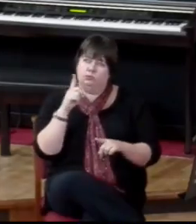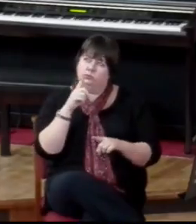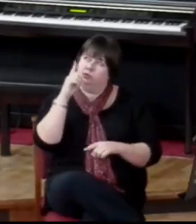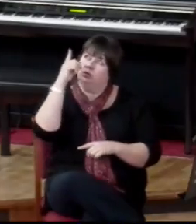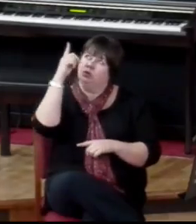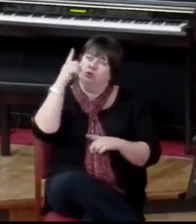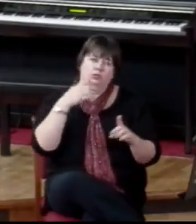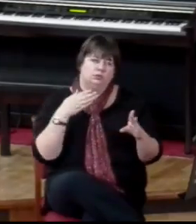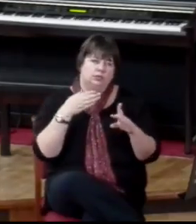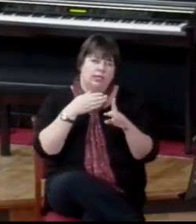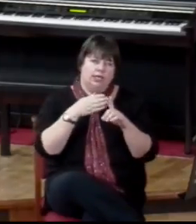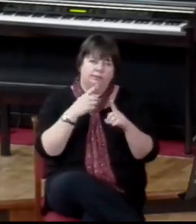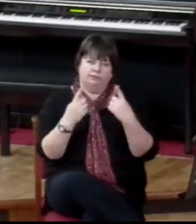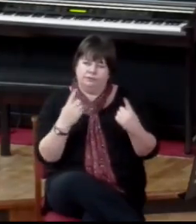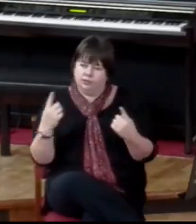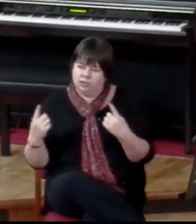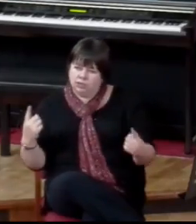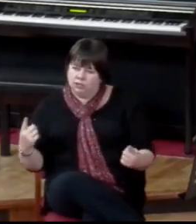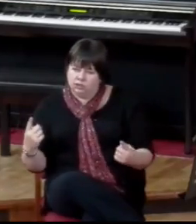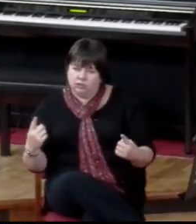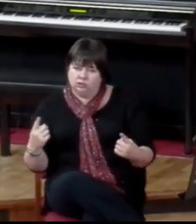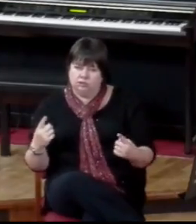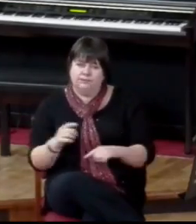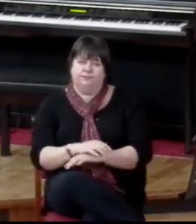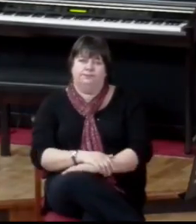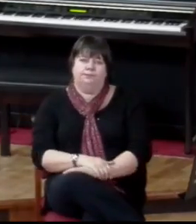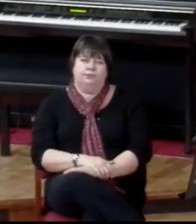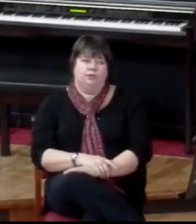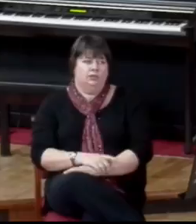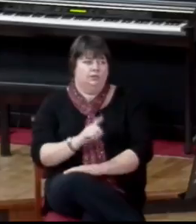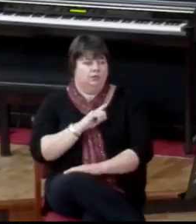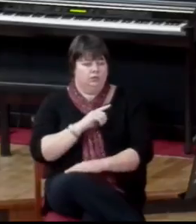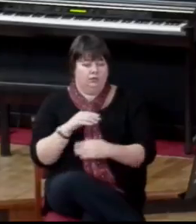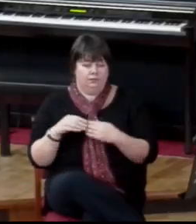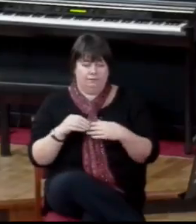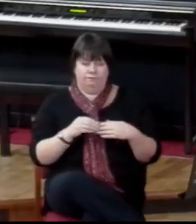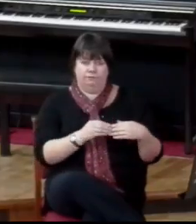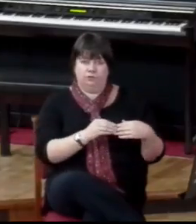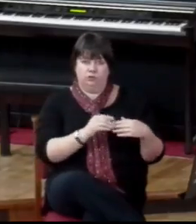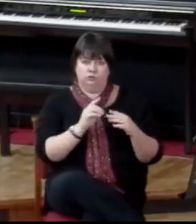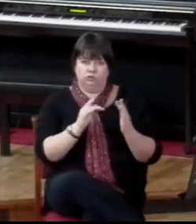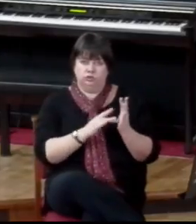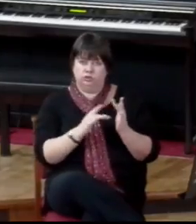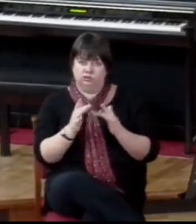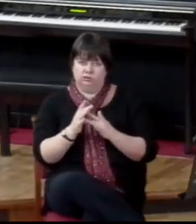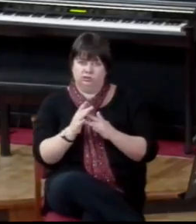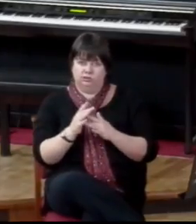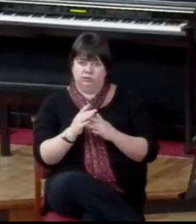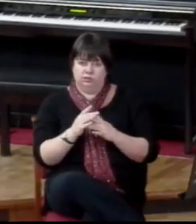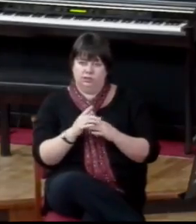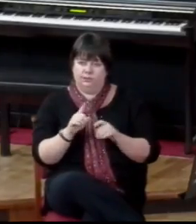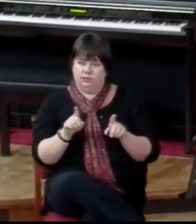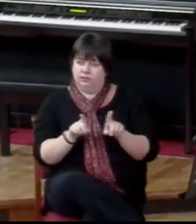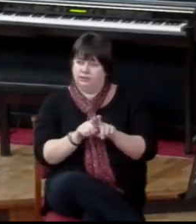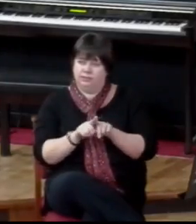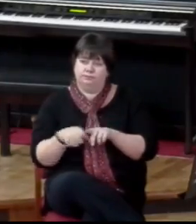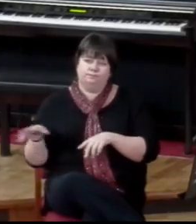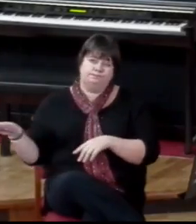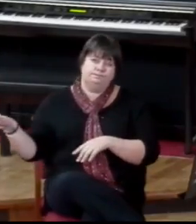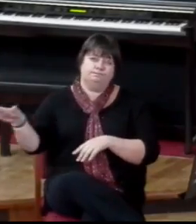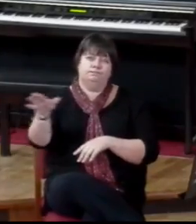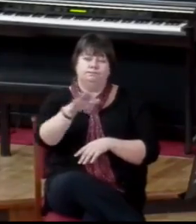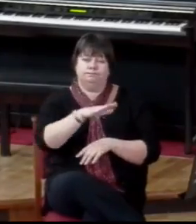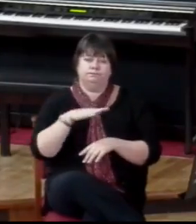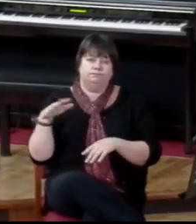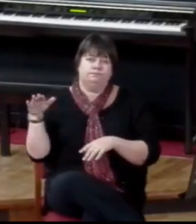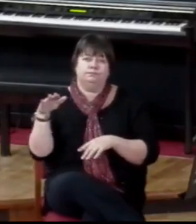us as individual Christians, as followers of Jesus, but also as a congregation, a body of